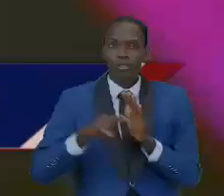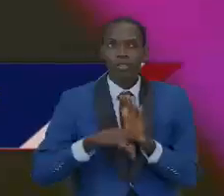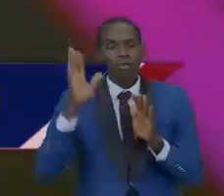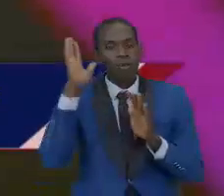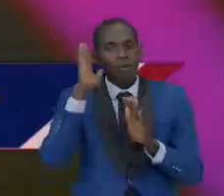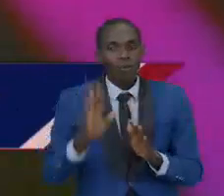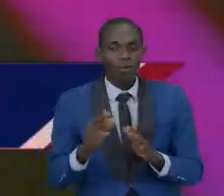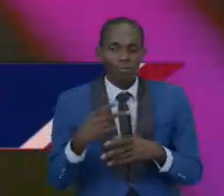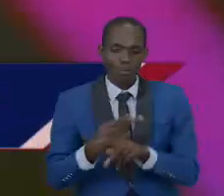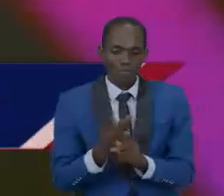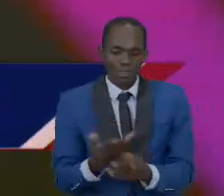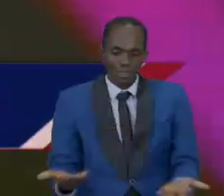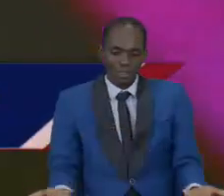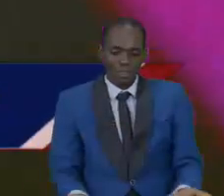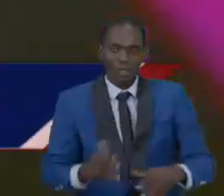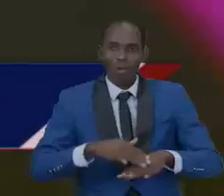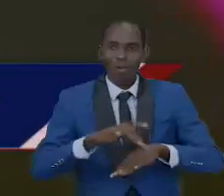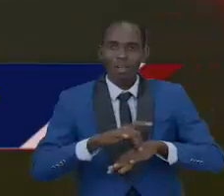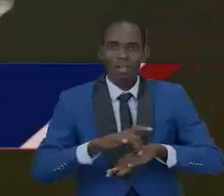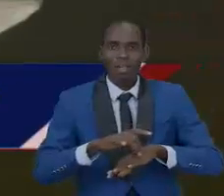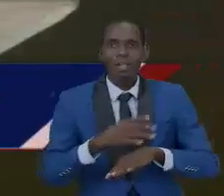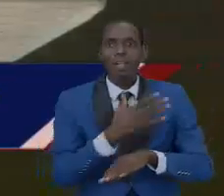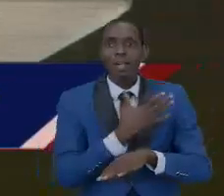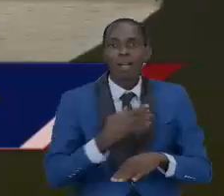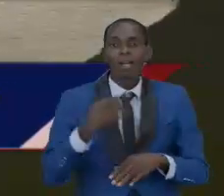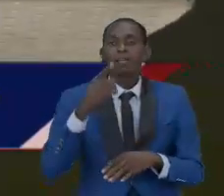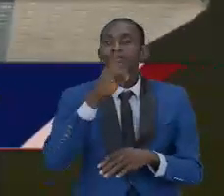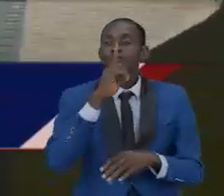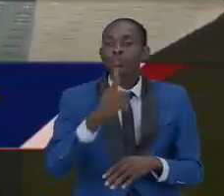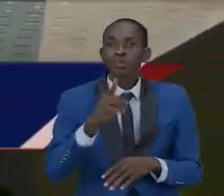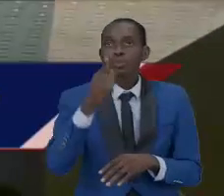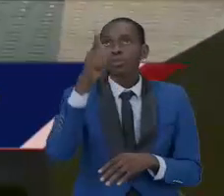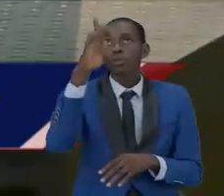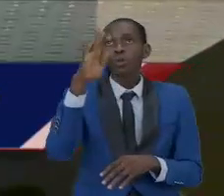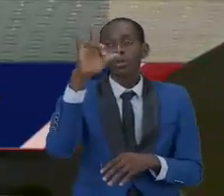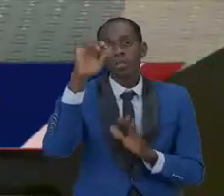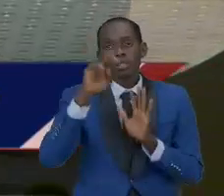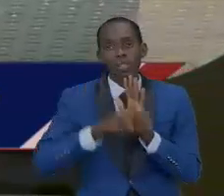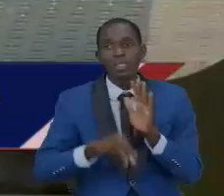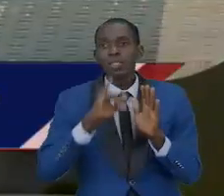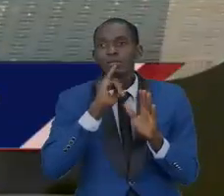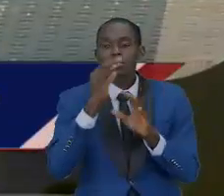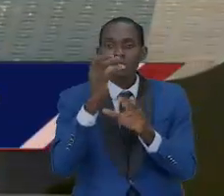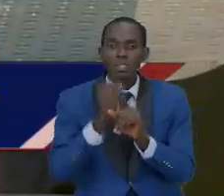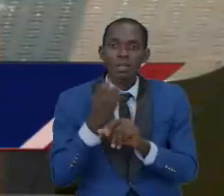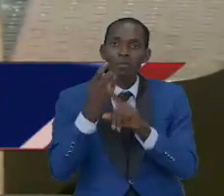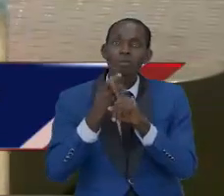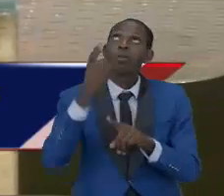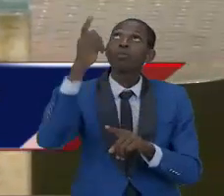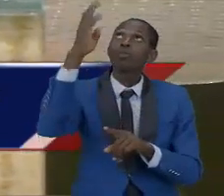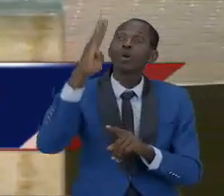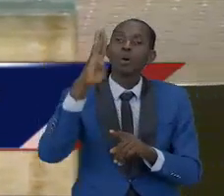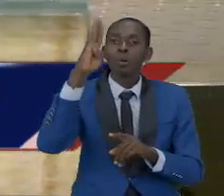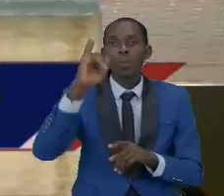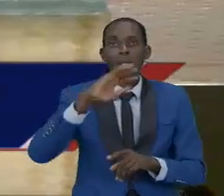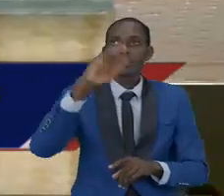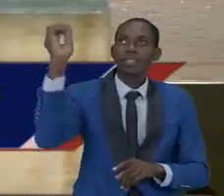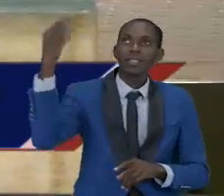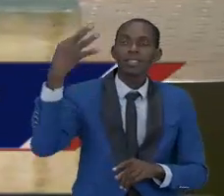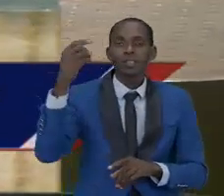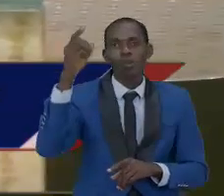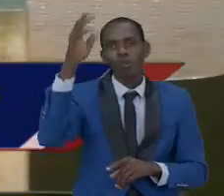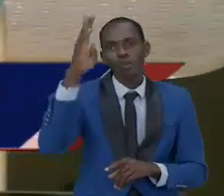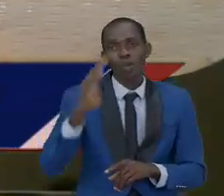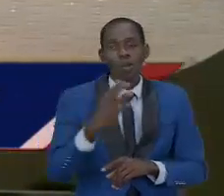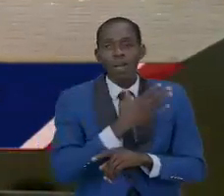here on Earth and godliness that's what you get from God by the grace of God and the product